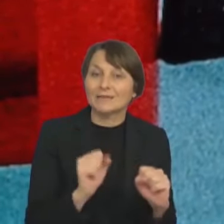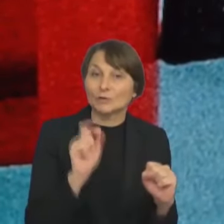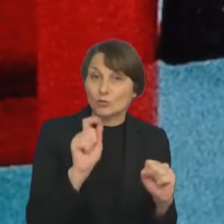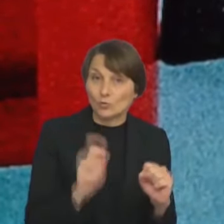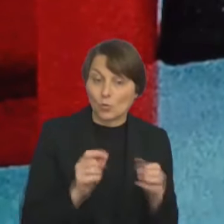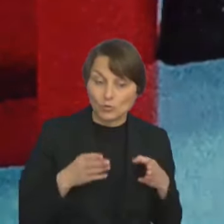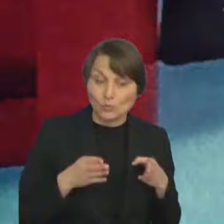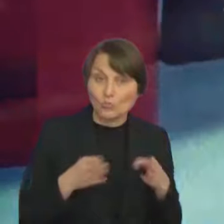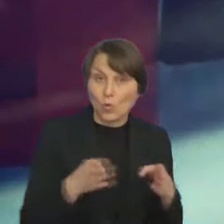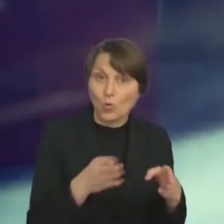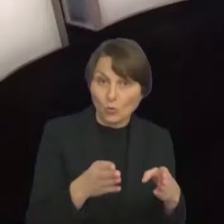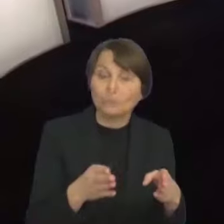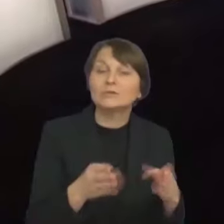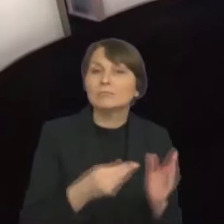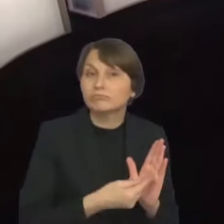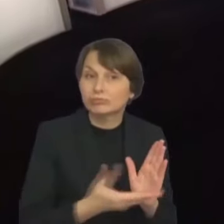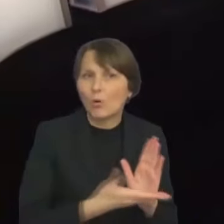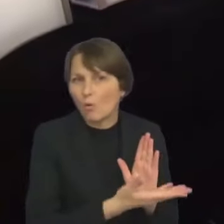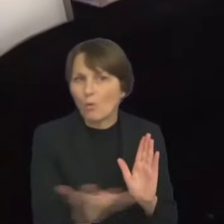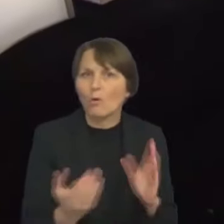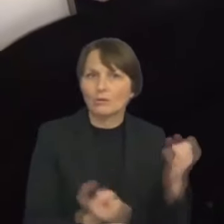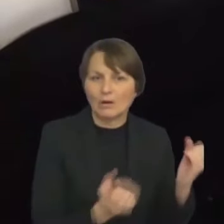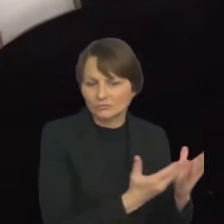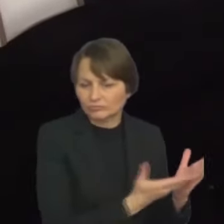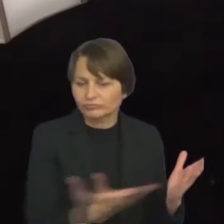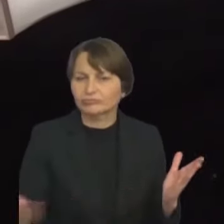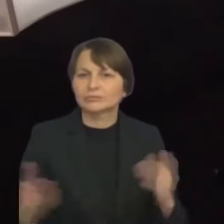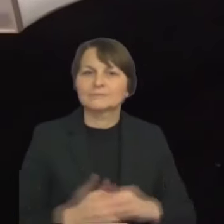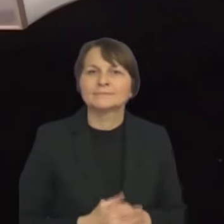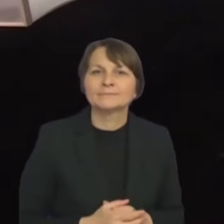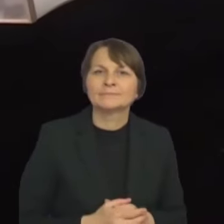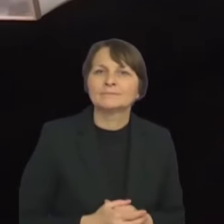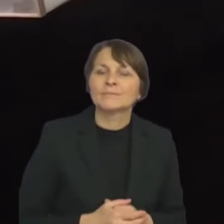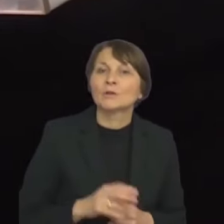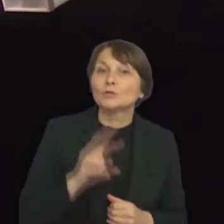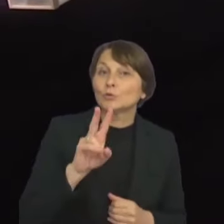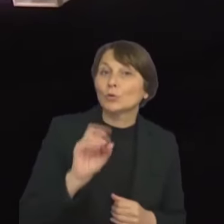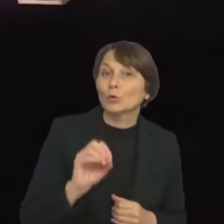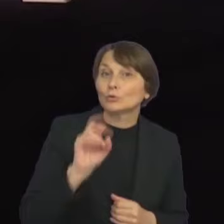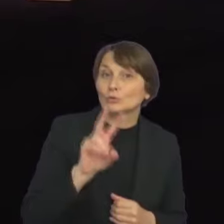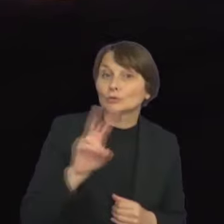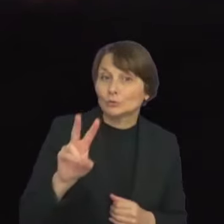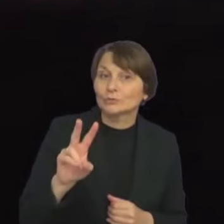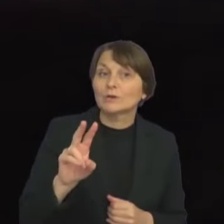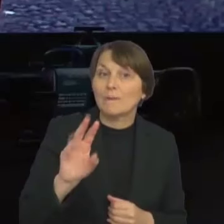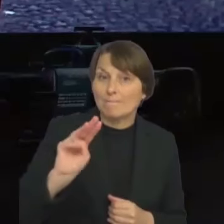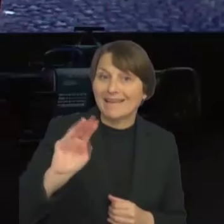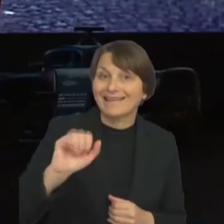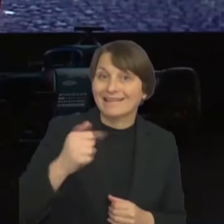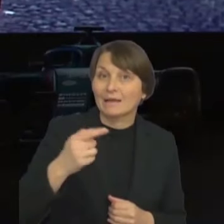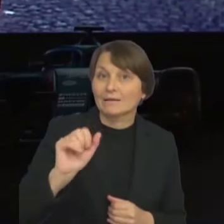our vehicles. From 2022 onwards, Mégane E will have an automatic cruise control system that will